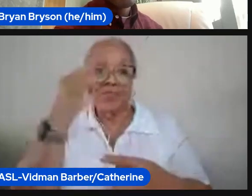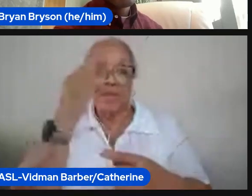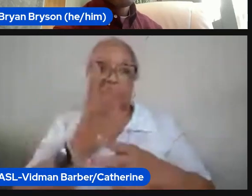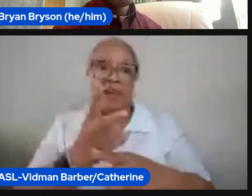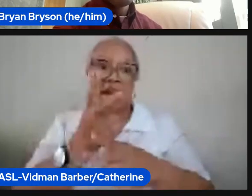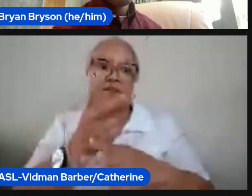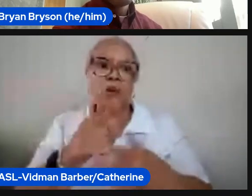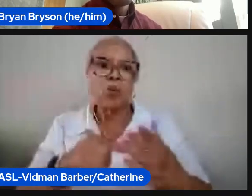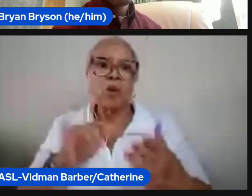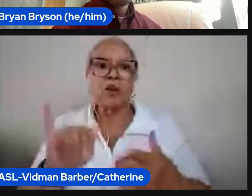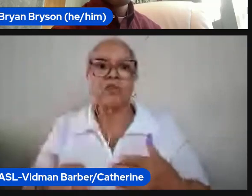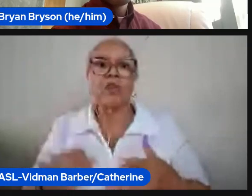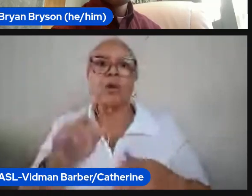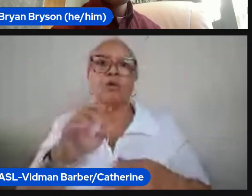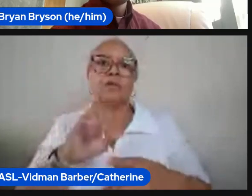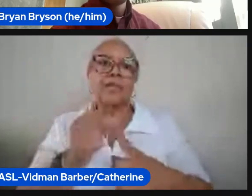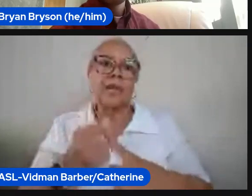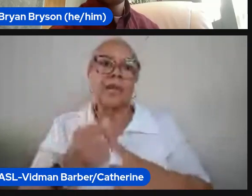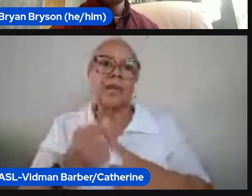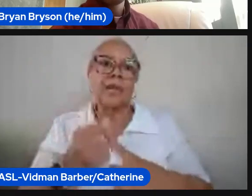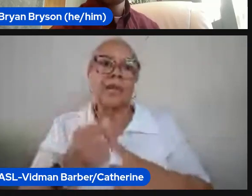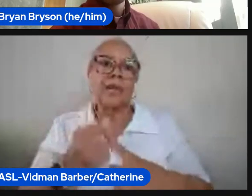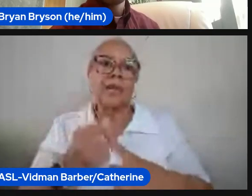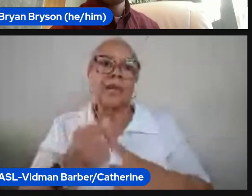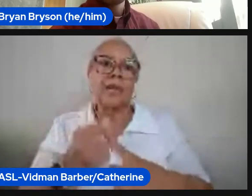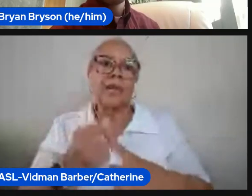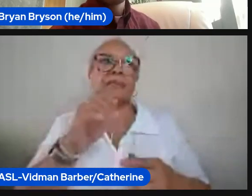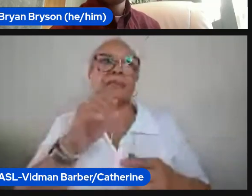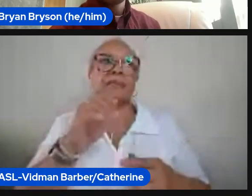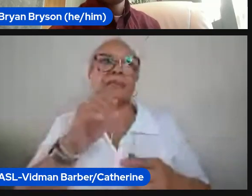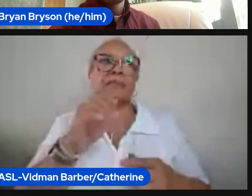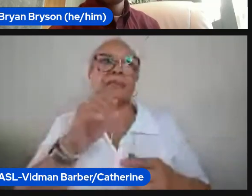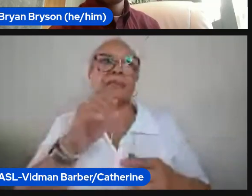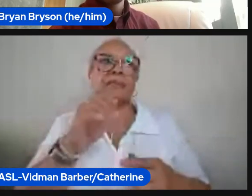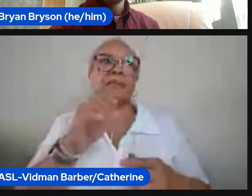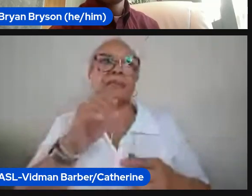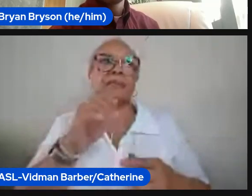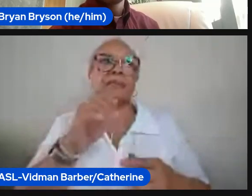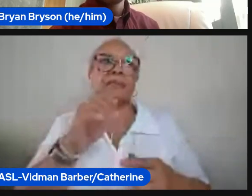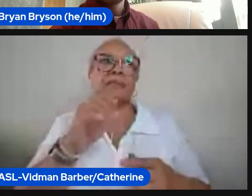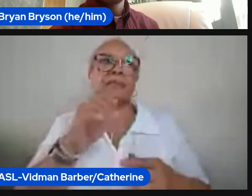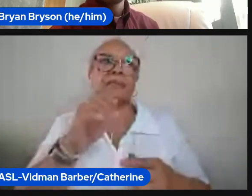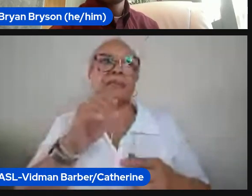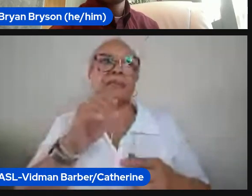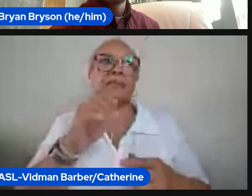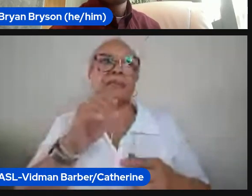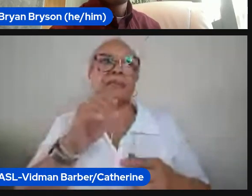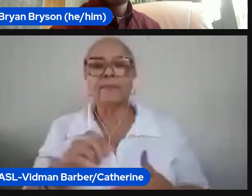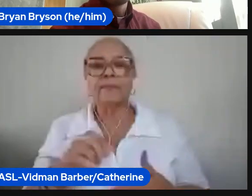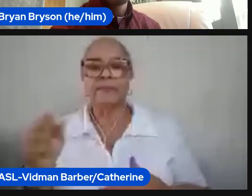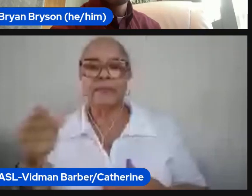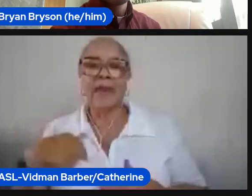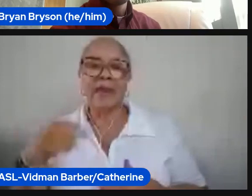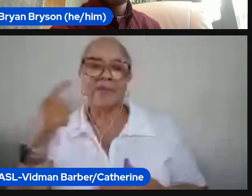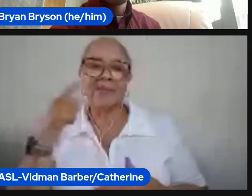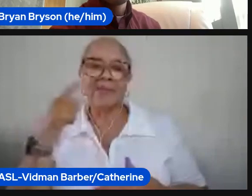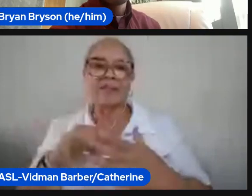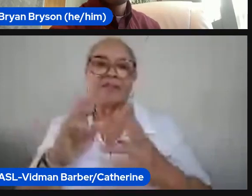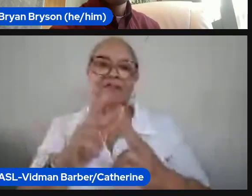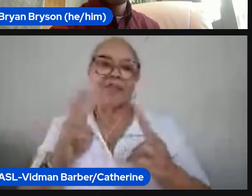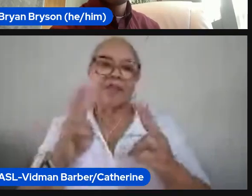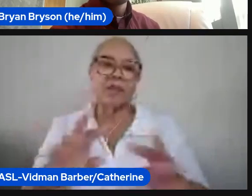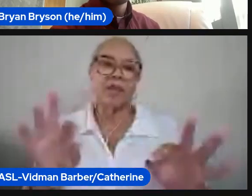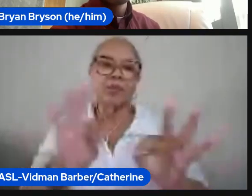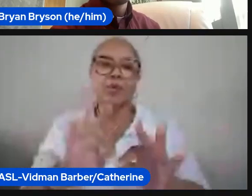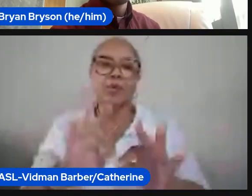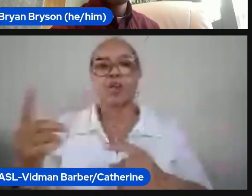cases and what are the scenarios as well. But yeah, I think it's very important.